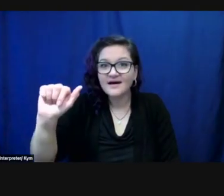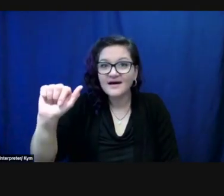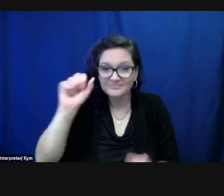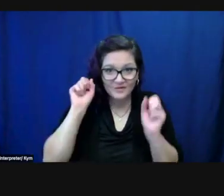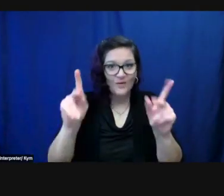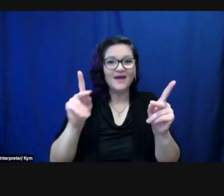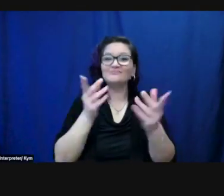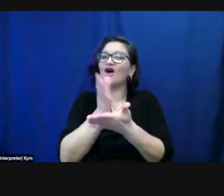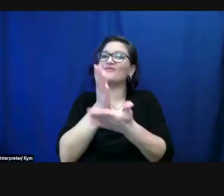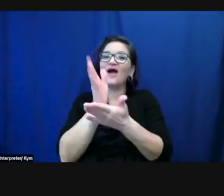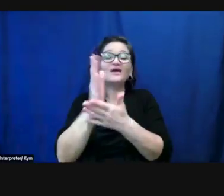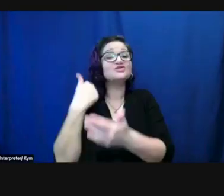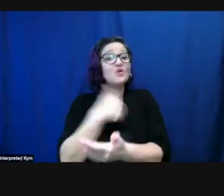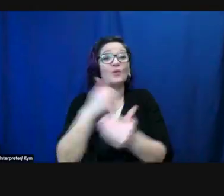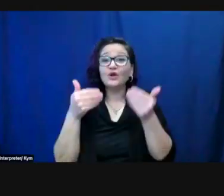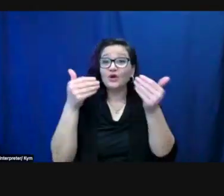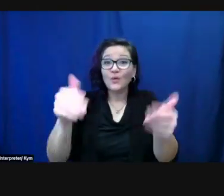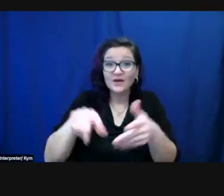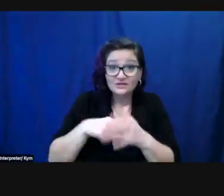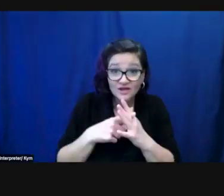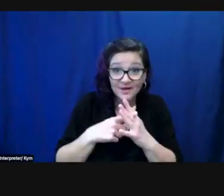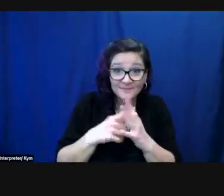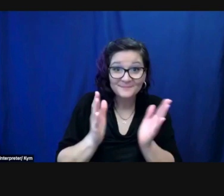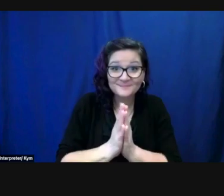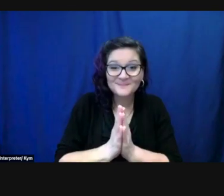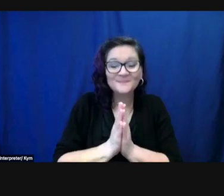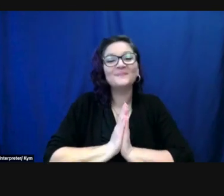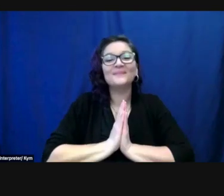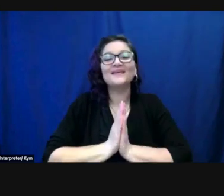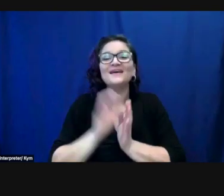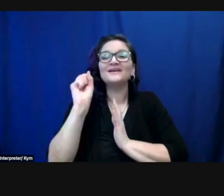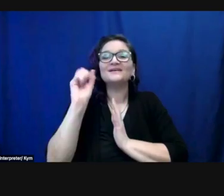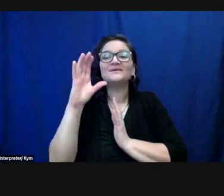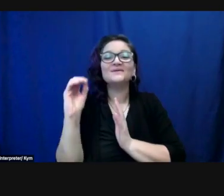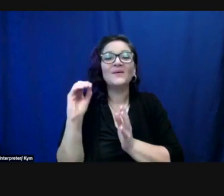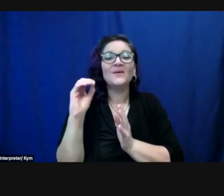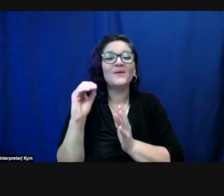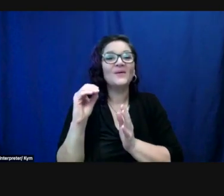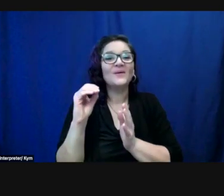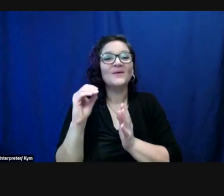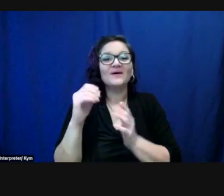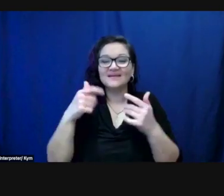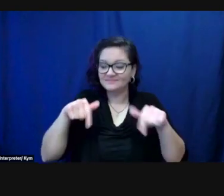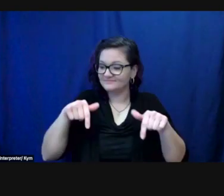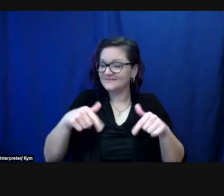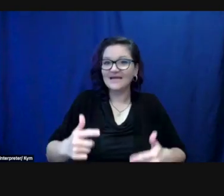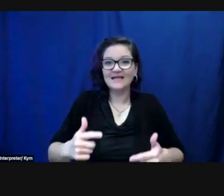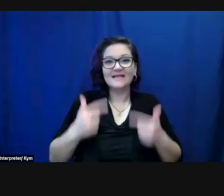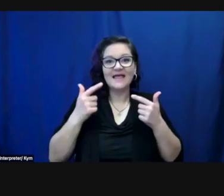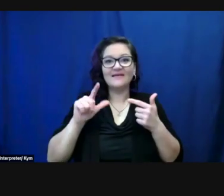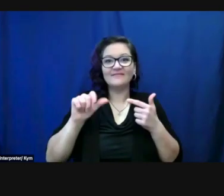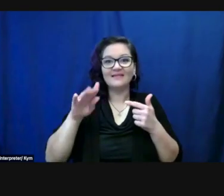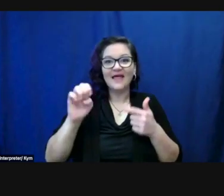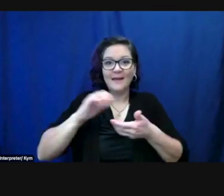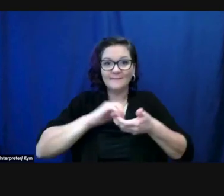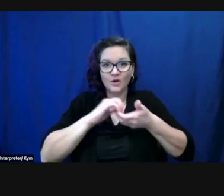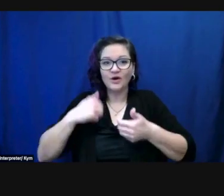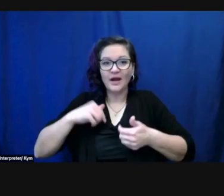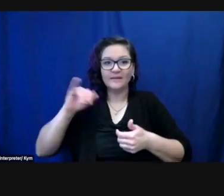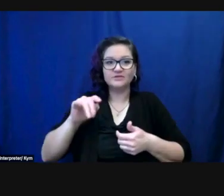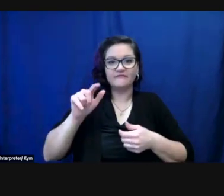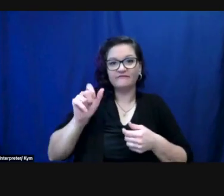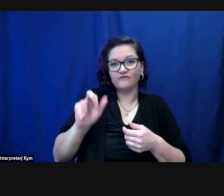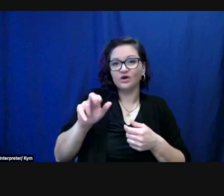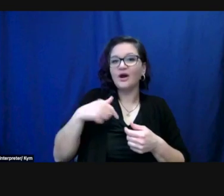All right, so we are going to get started. So this is Lifeline Partnership, and I'm Jennifer. I'm acting as the executive